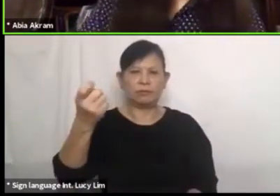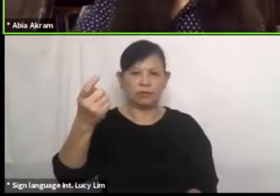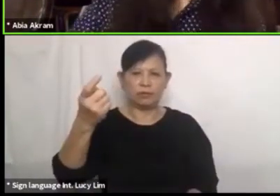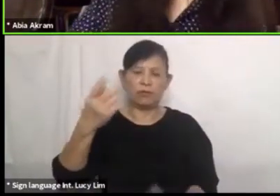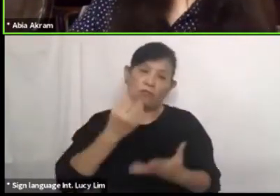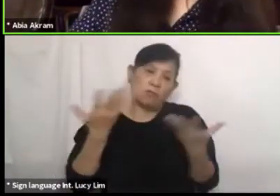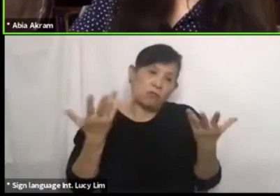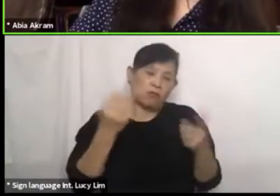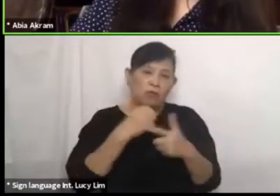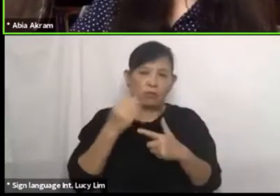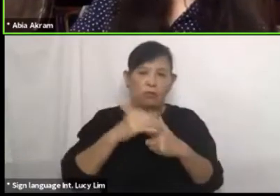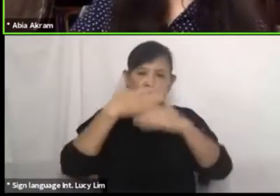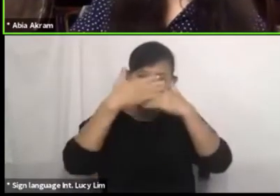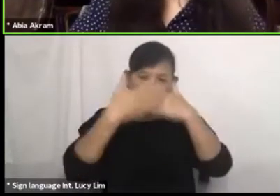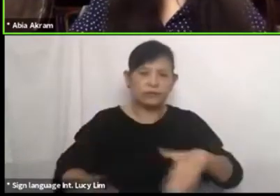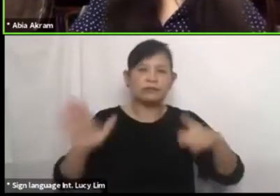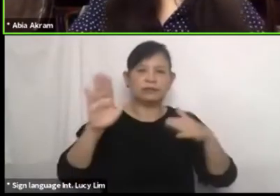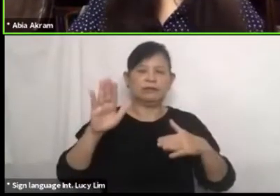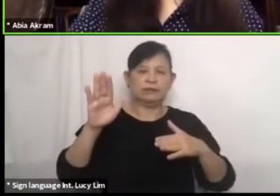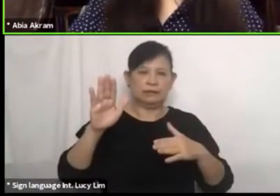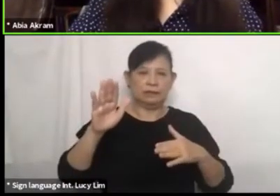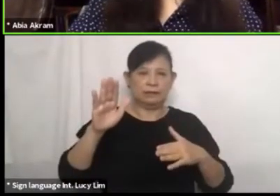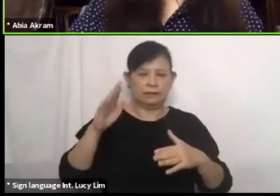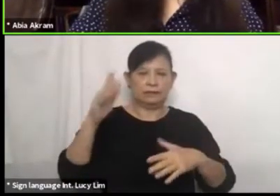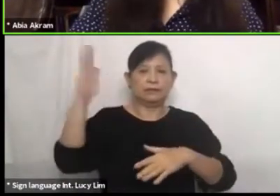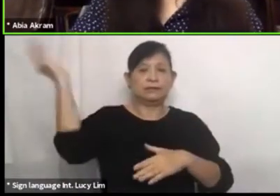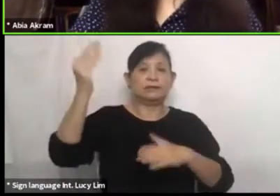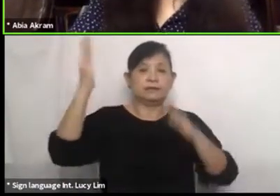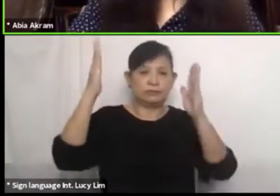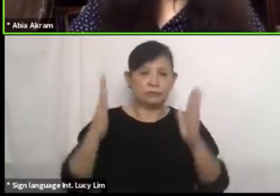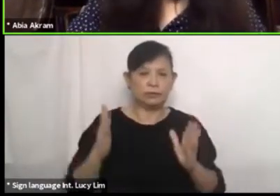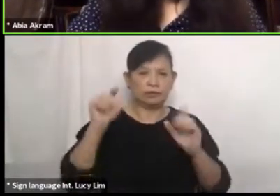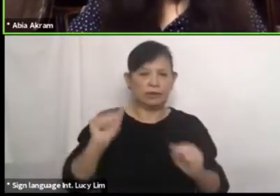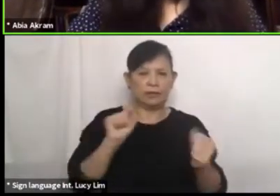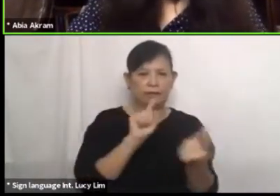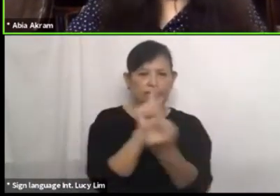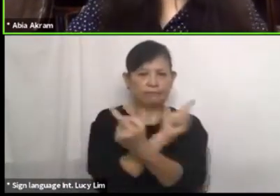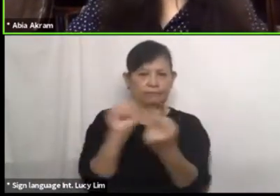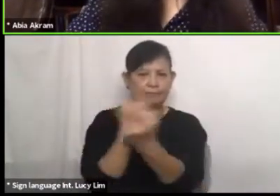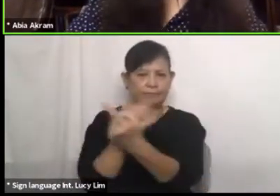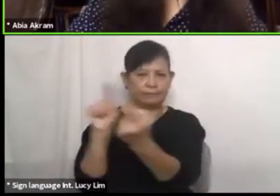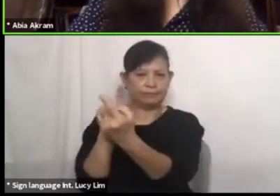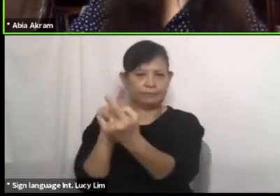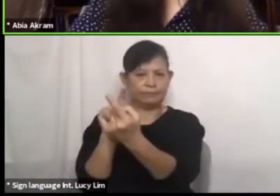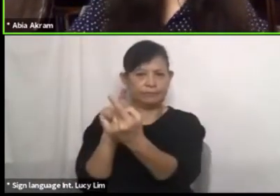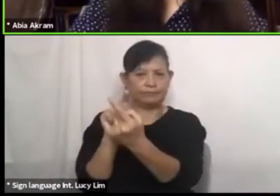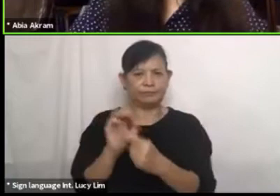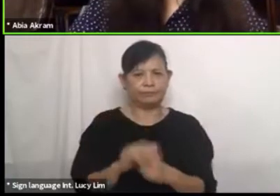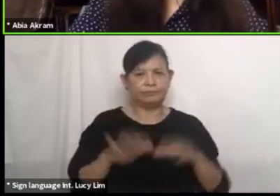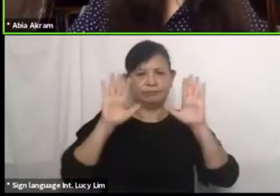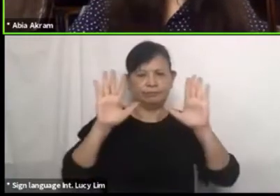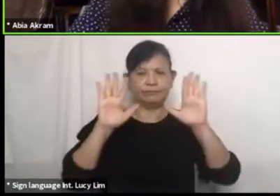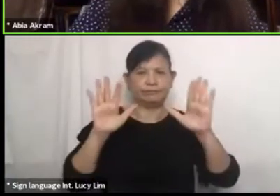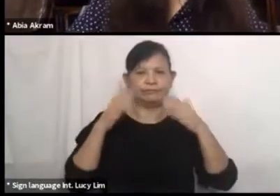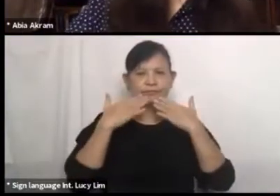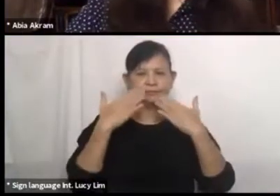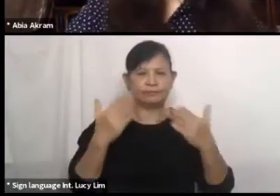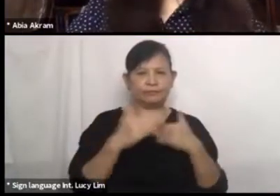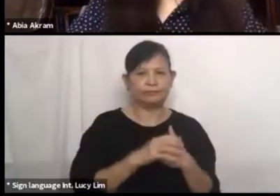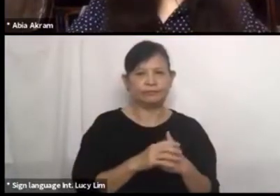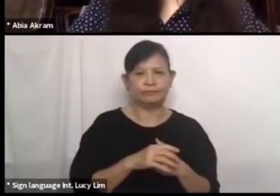the panel speaker, we will have the time to have one-to-one question answer session. Thank you very much. Thank you so much,